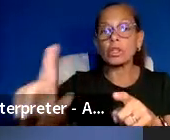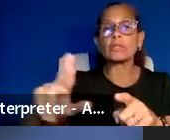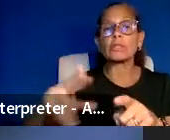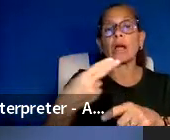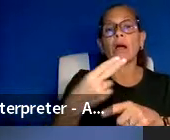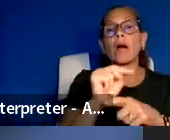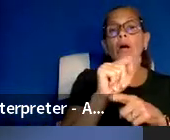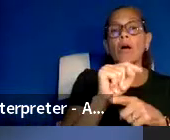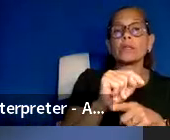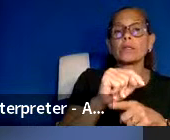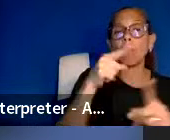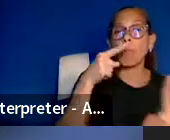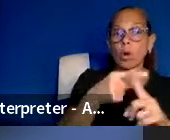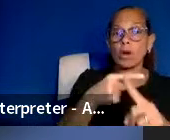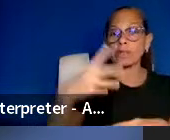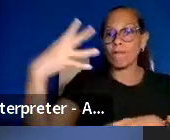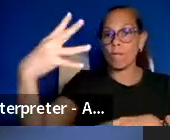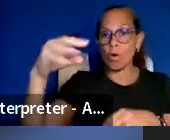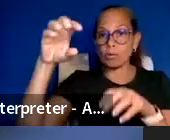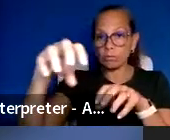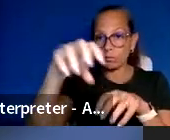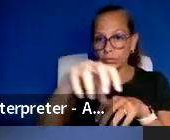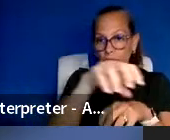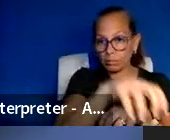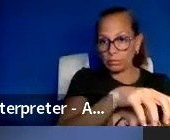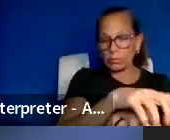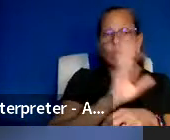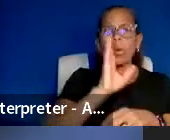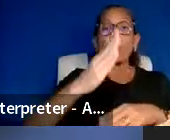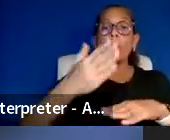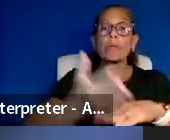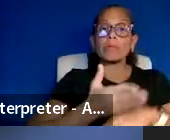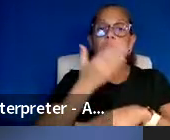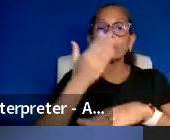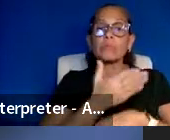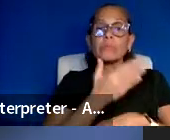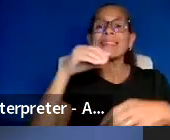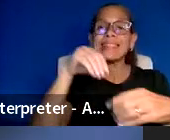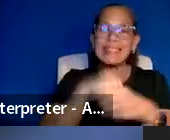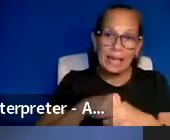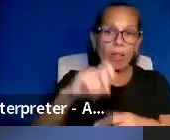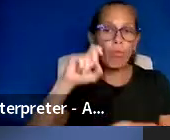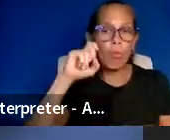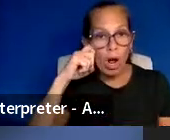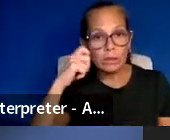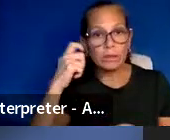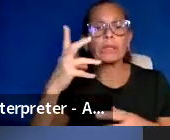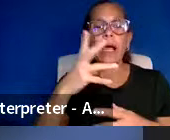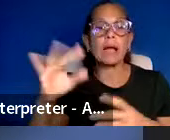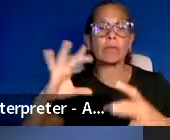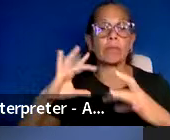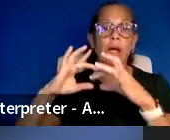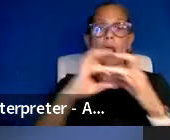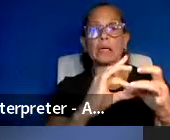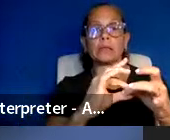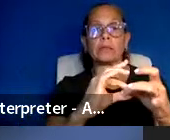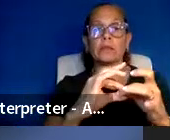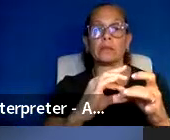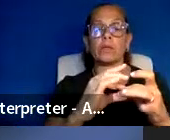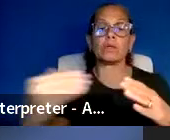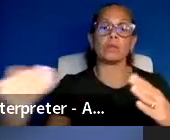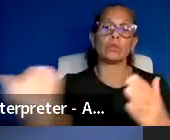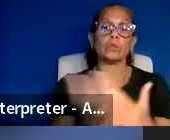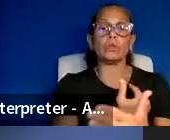Point. These 4 new stations will be constructed in the Bronx and connecting vis-a-vis